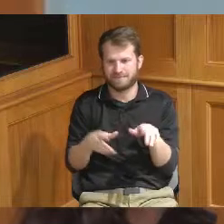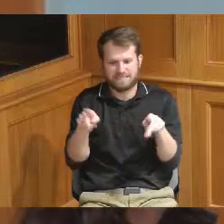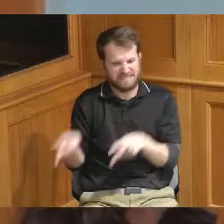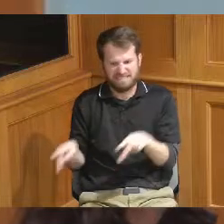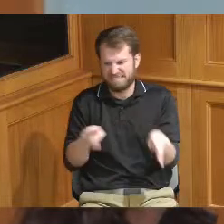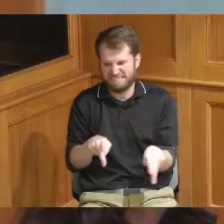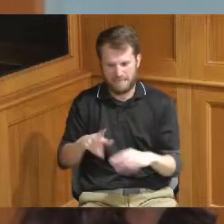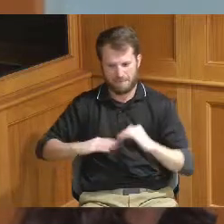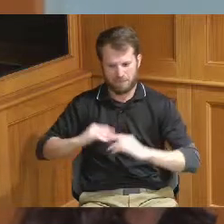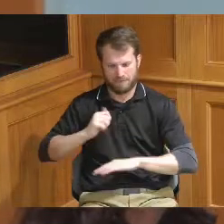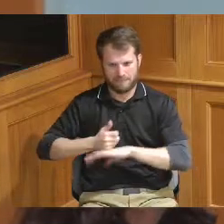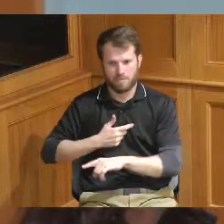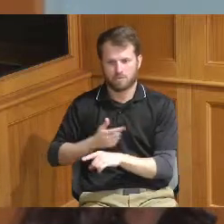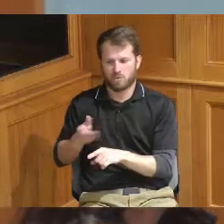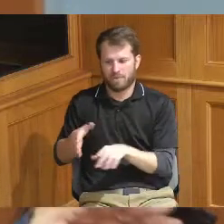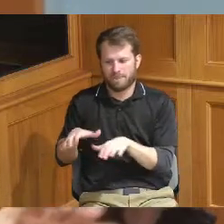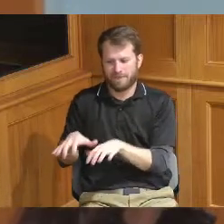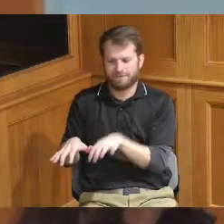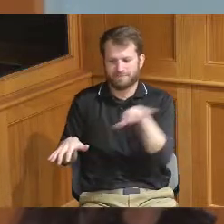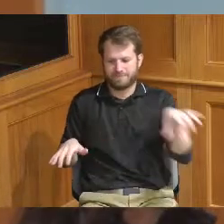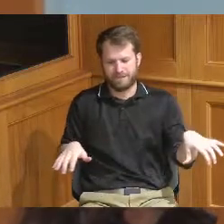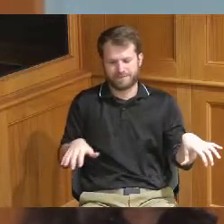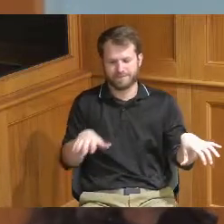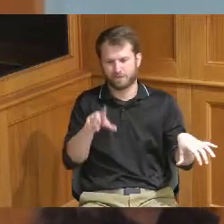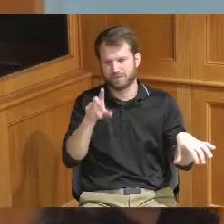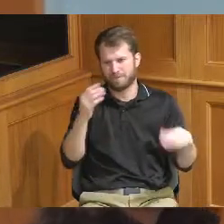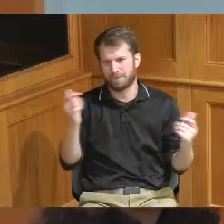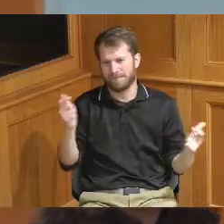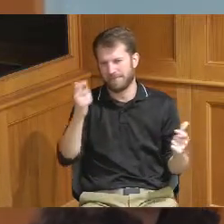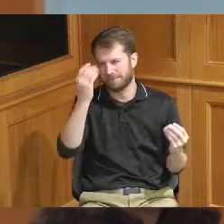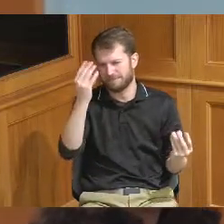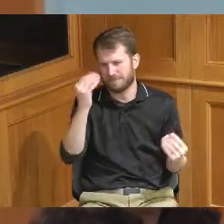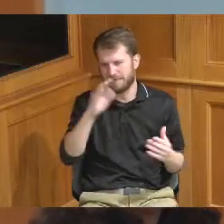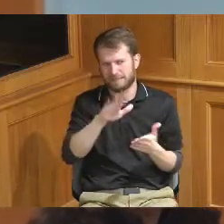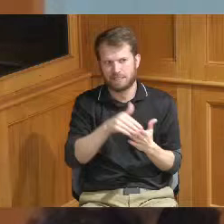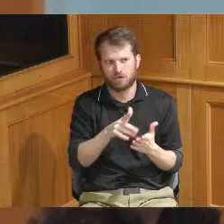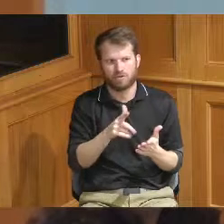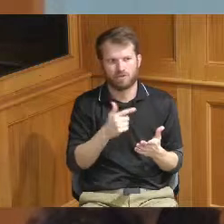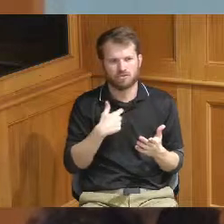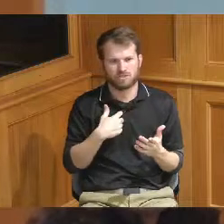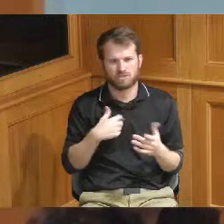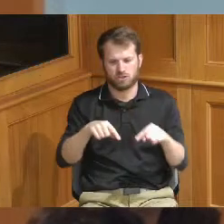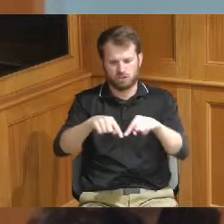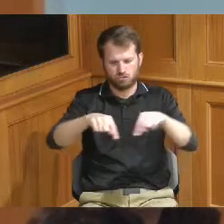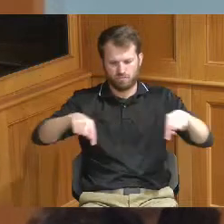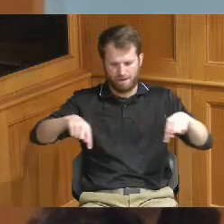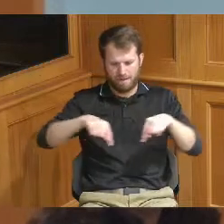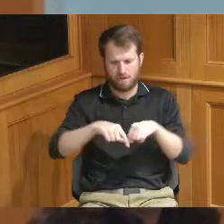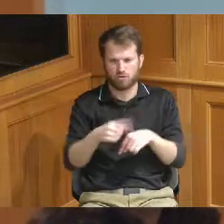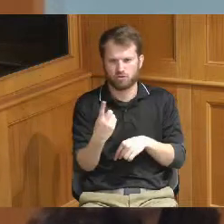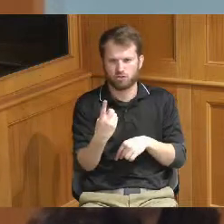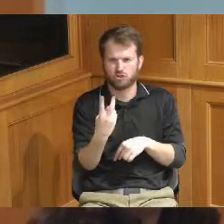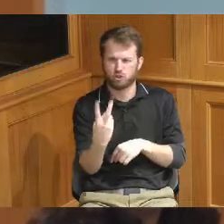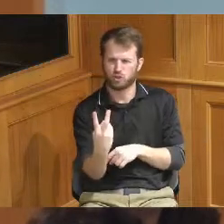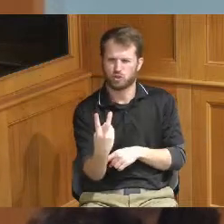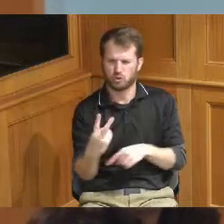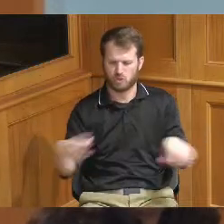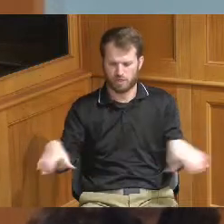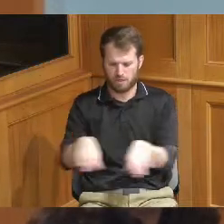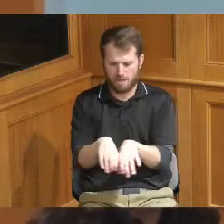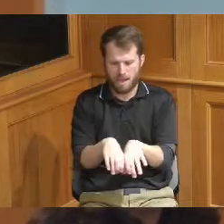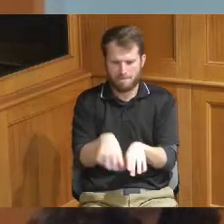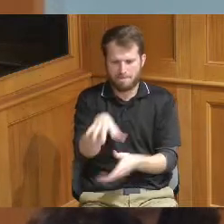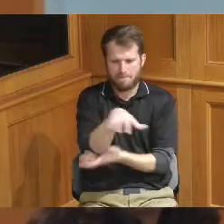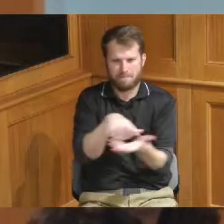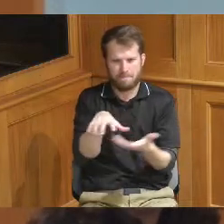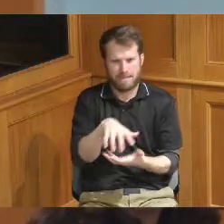data center right next to us. There's kind of a two triangular buildings that back up to each other that has mixed tenants in